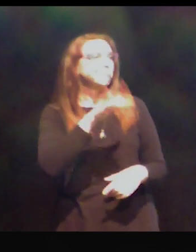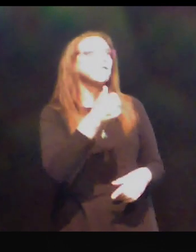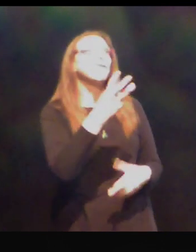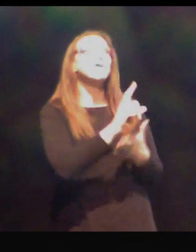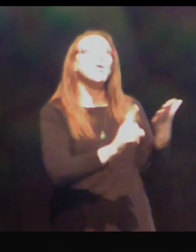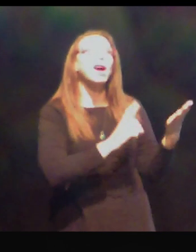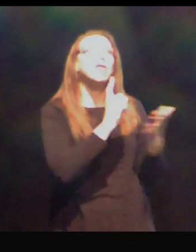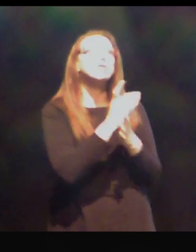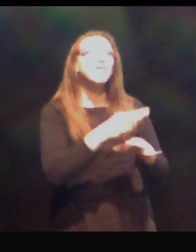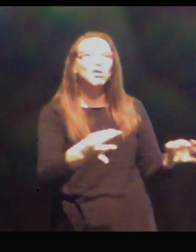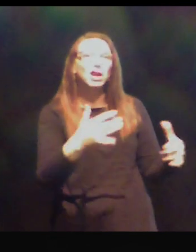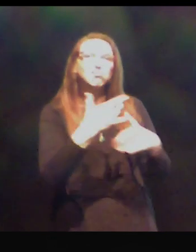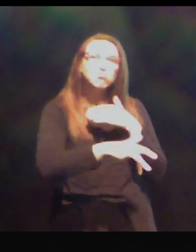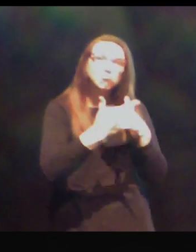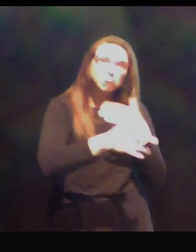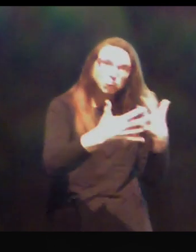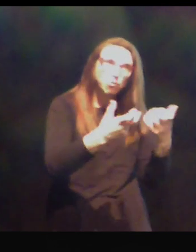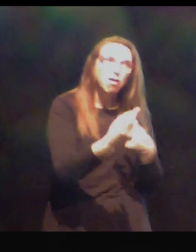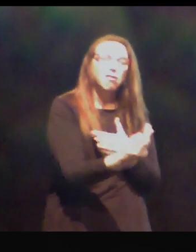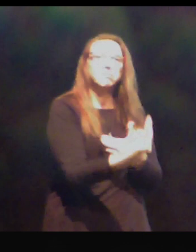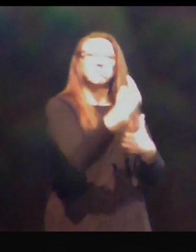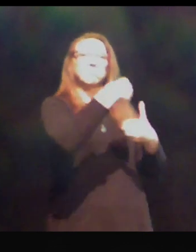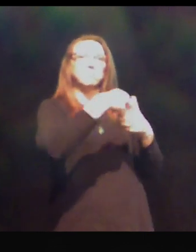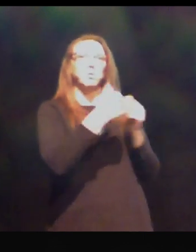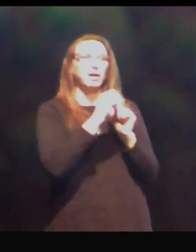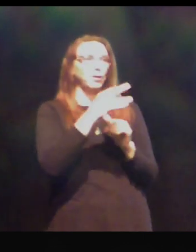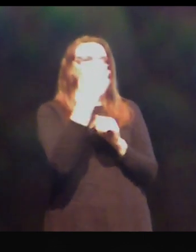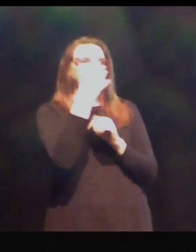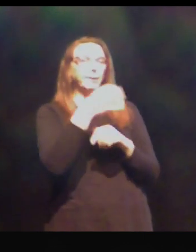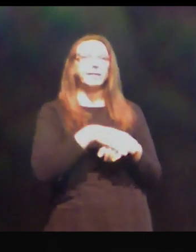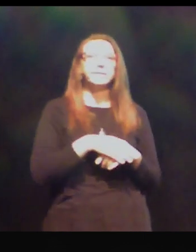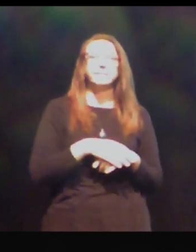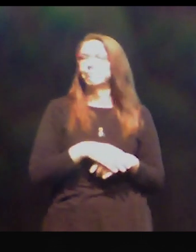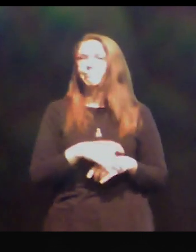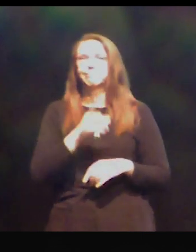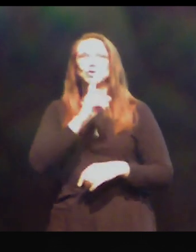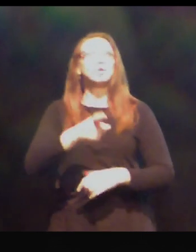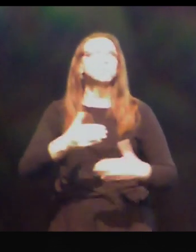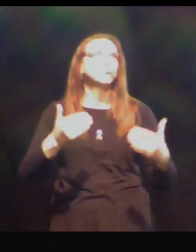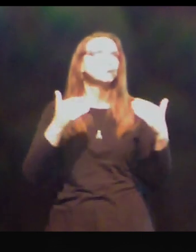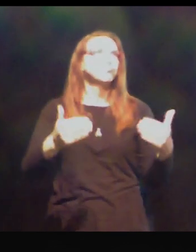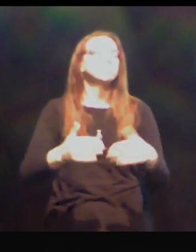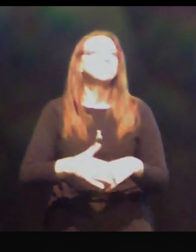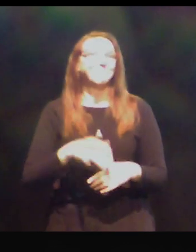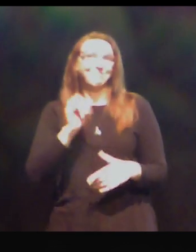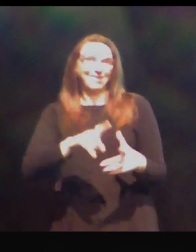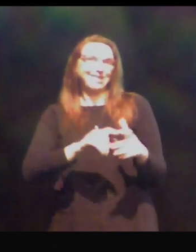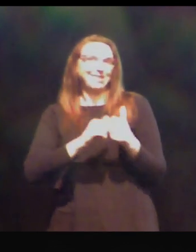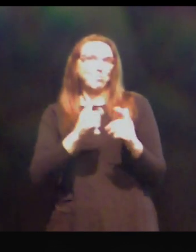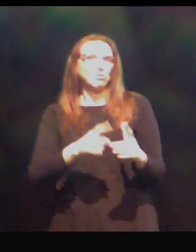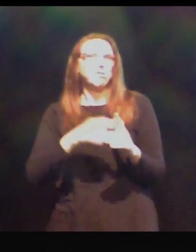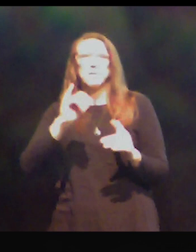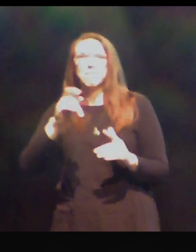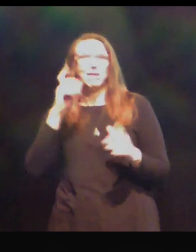here or whatever, you know. Can you be over here with your camera and gear? And I was like, yeah, let's do it. So, and that's how it came about,